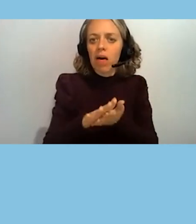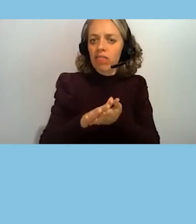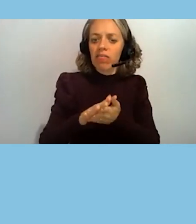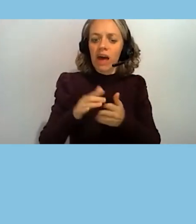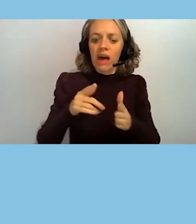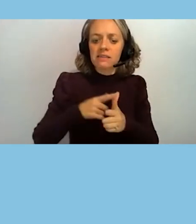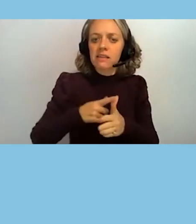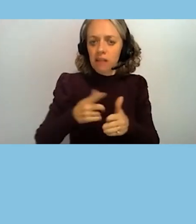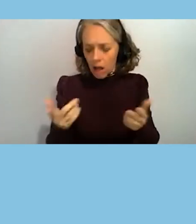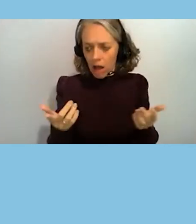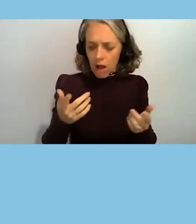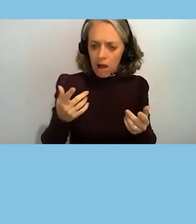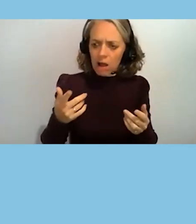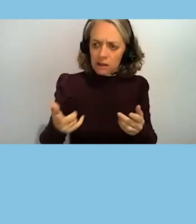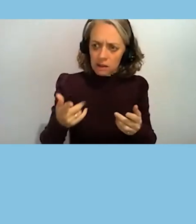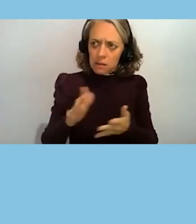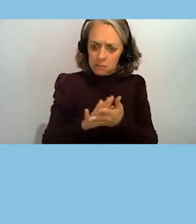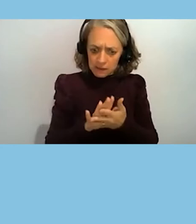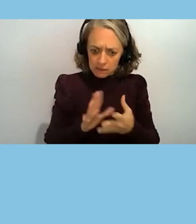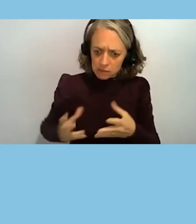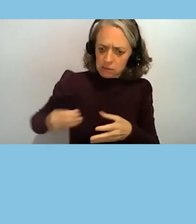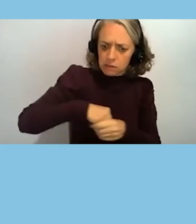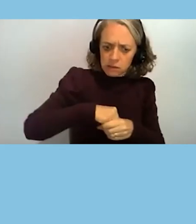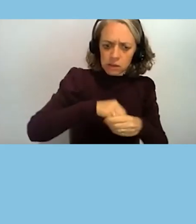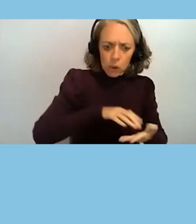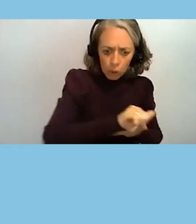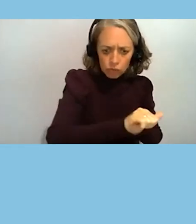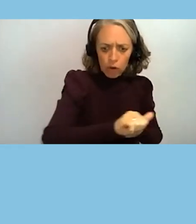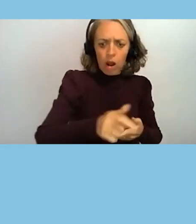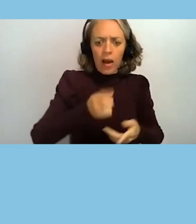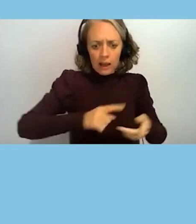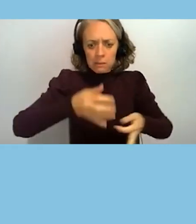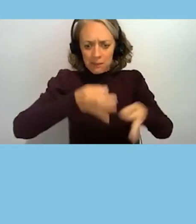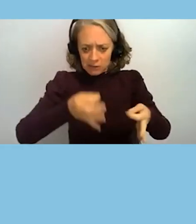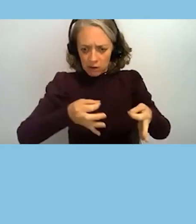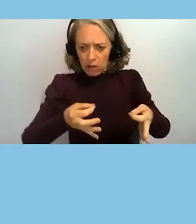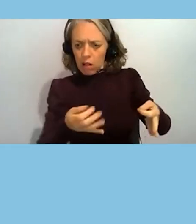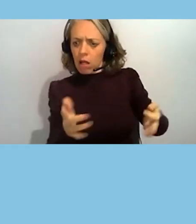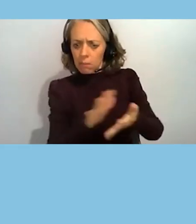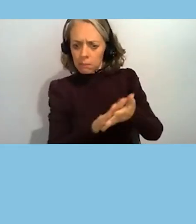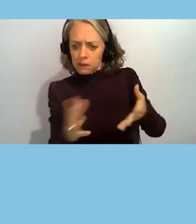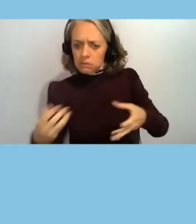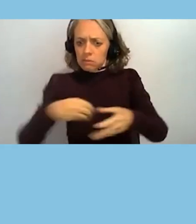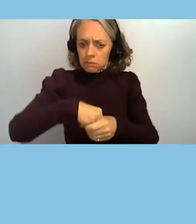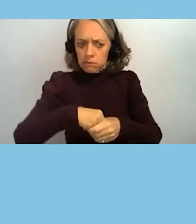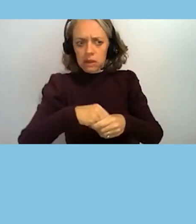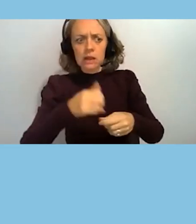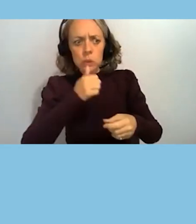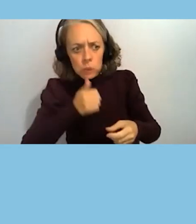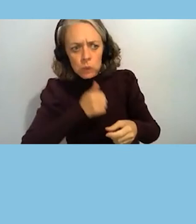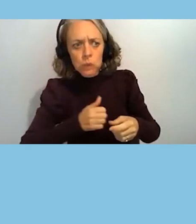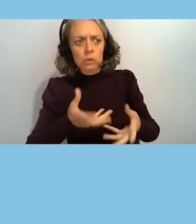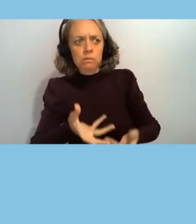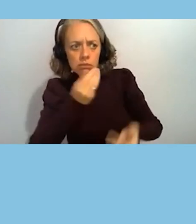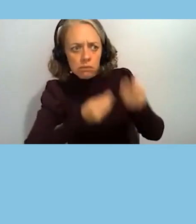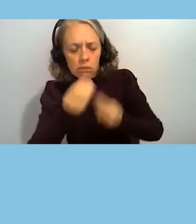ability to participate culturally and civically is closely tied to the ability to use, to consume, to watch, to make sense